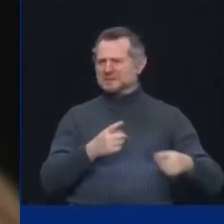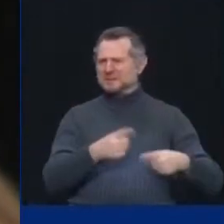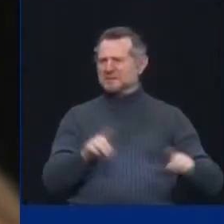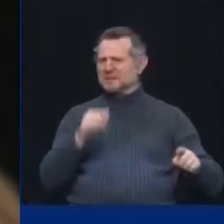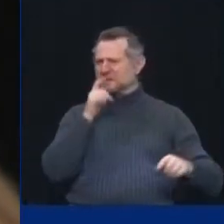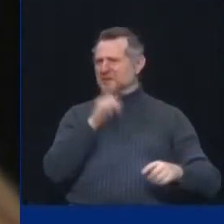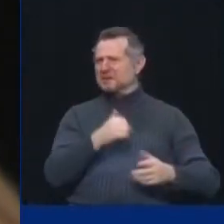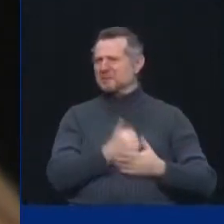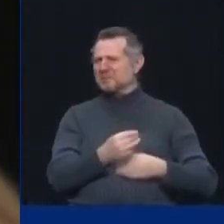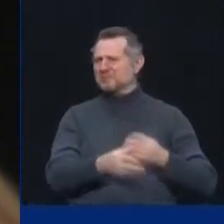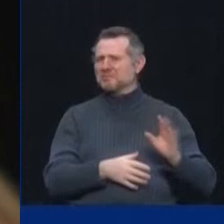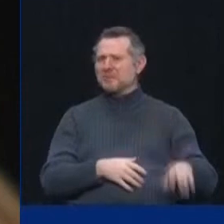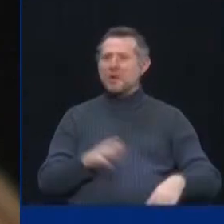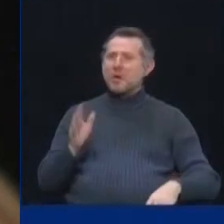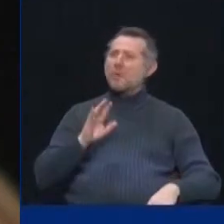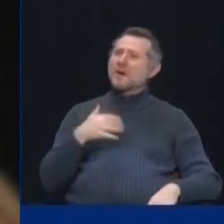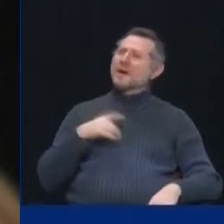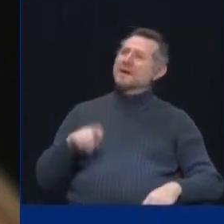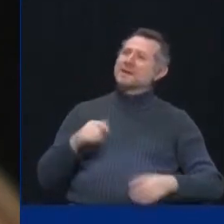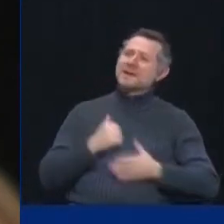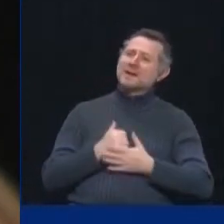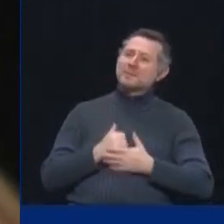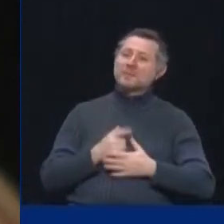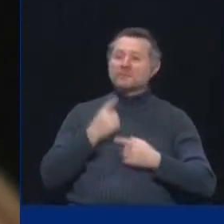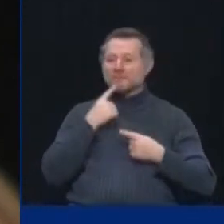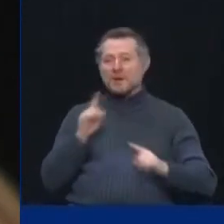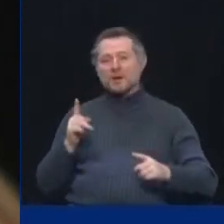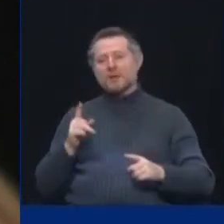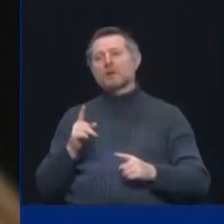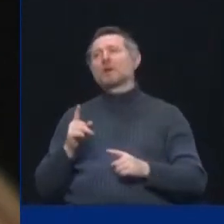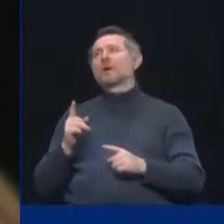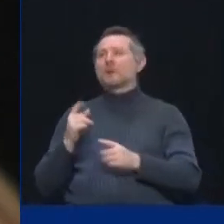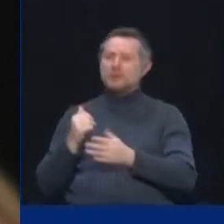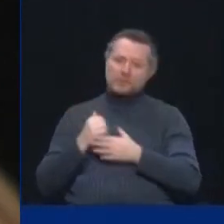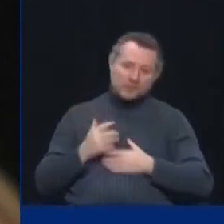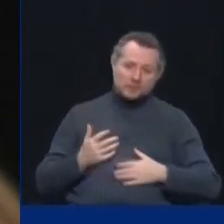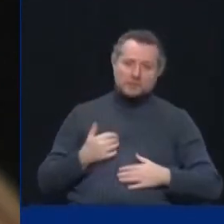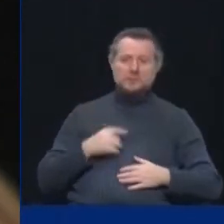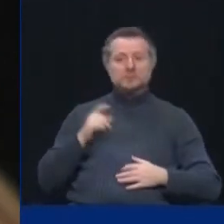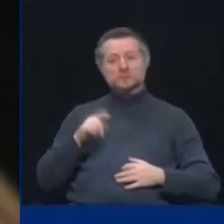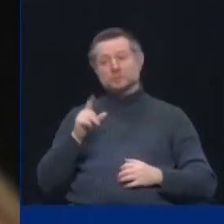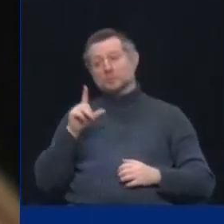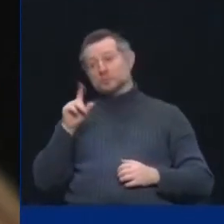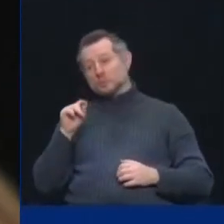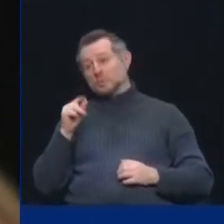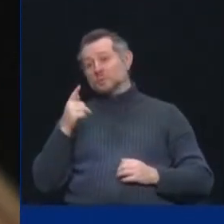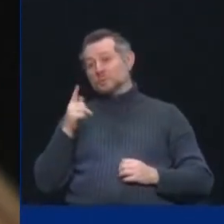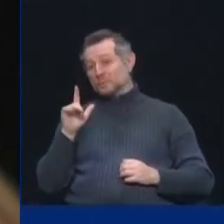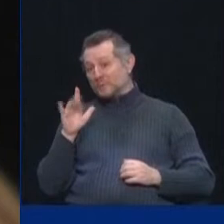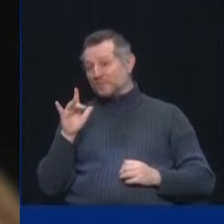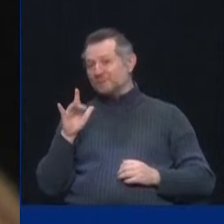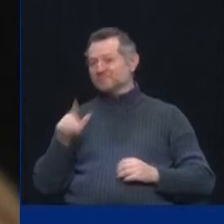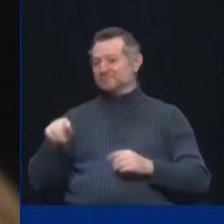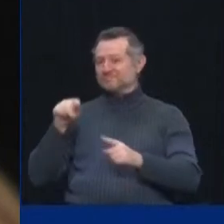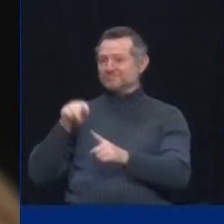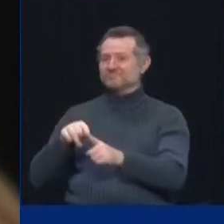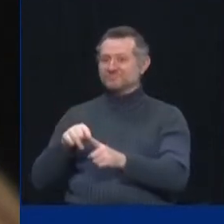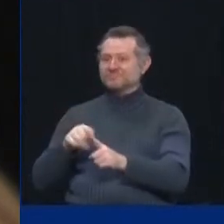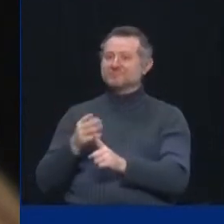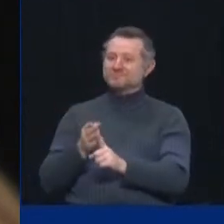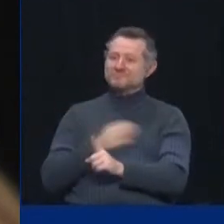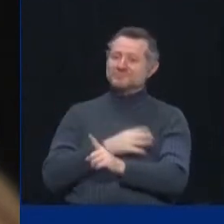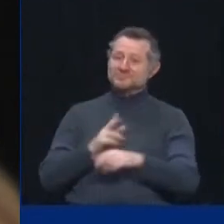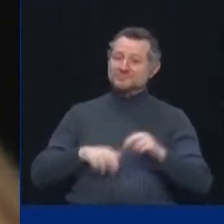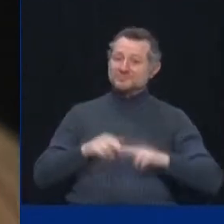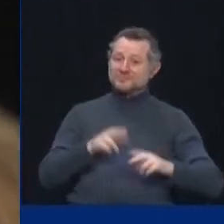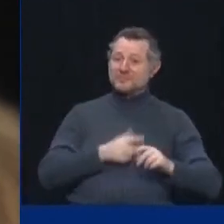help. And we got the help. So that in 2025, after the shovels are in the ground, we're going to be able to